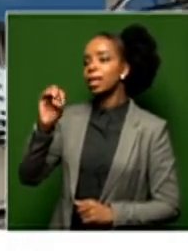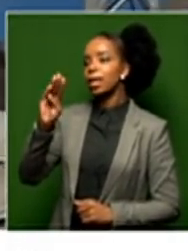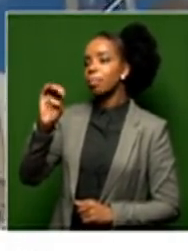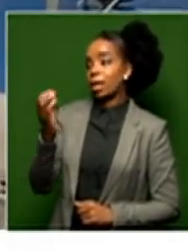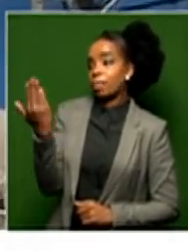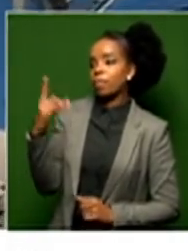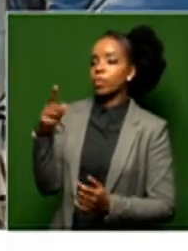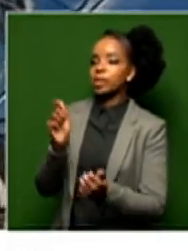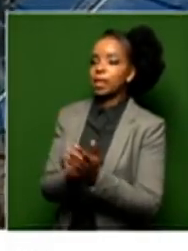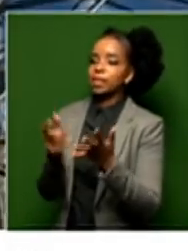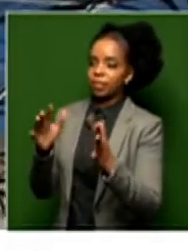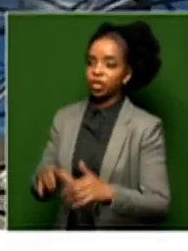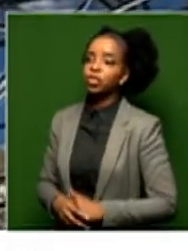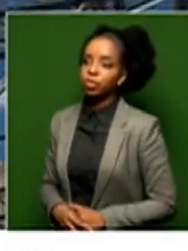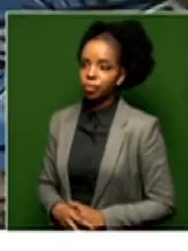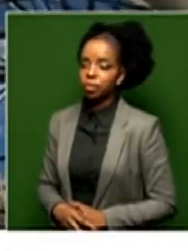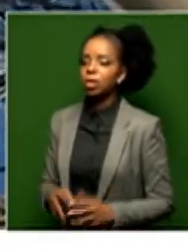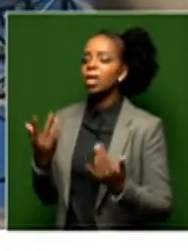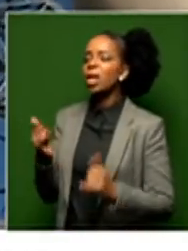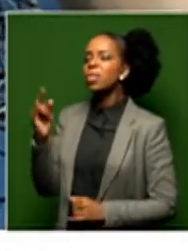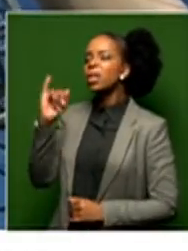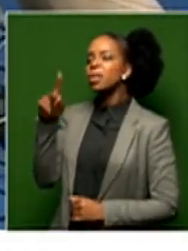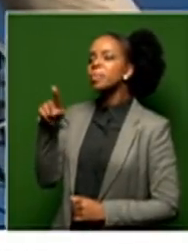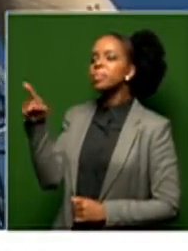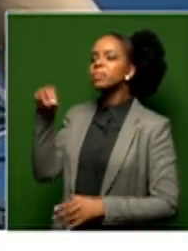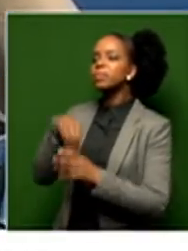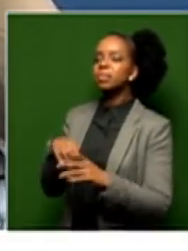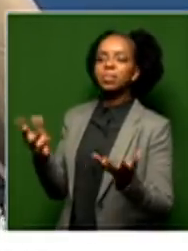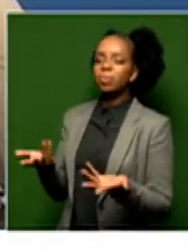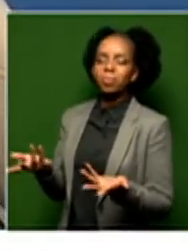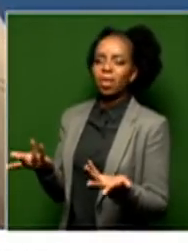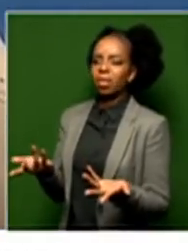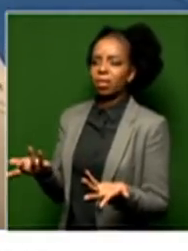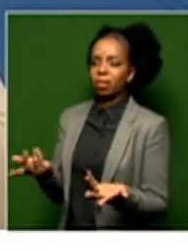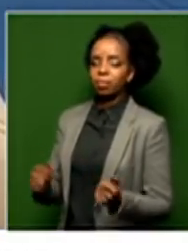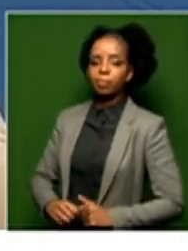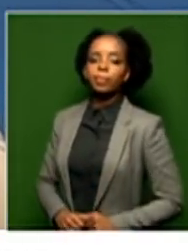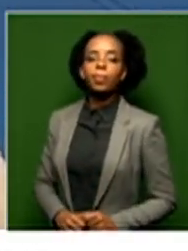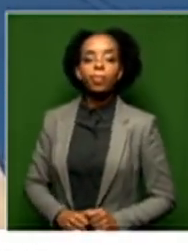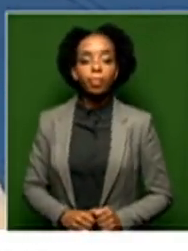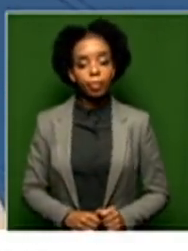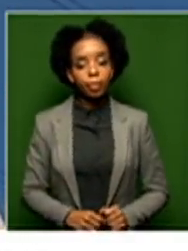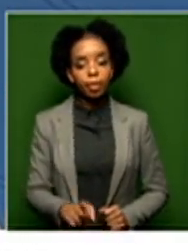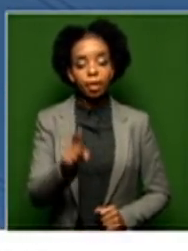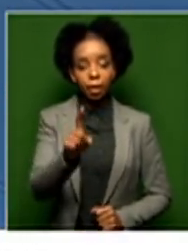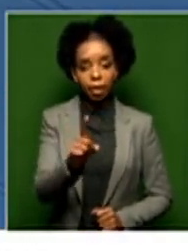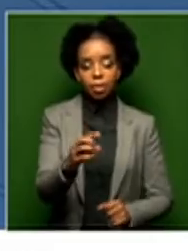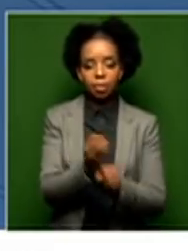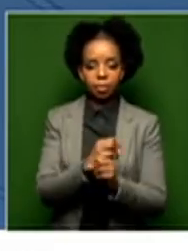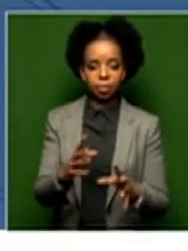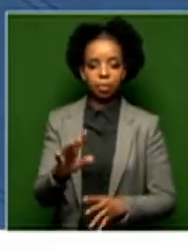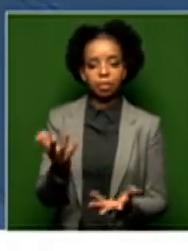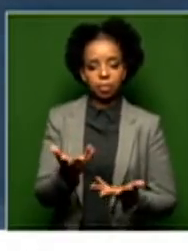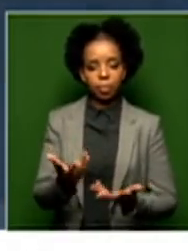do they fit into this whole picture? Well, look, they are starting, I guess, to come on stream. You